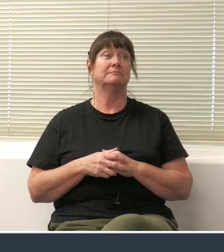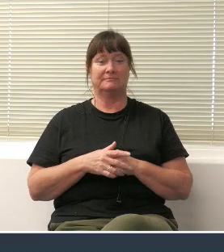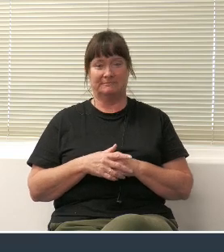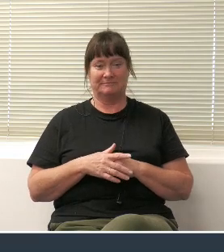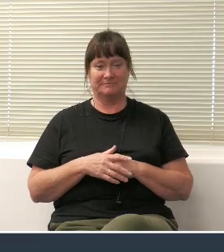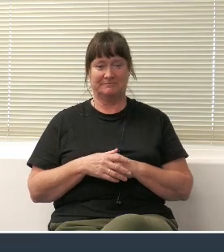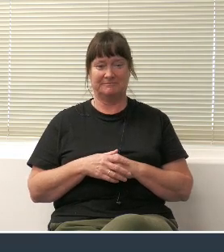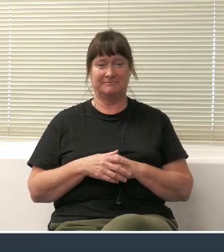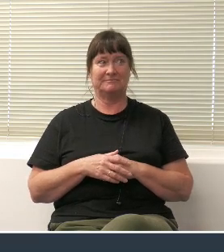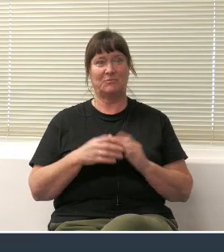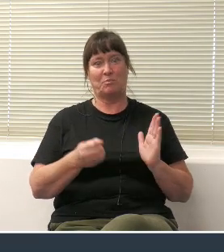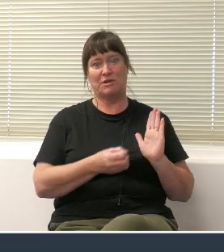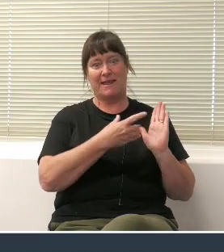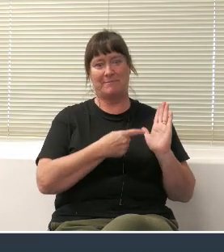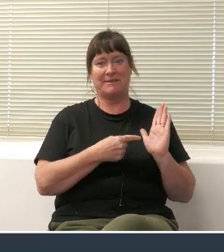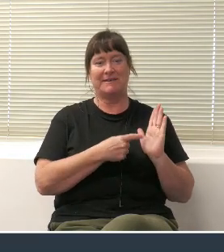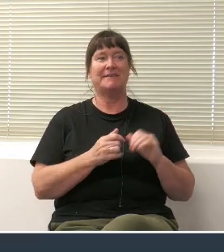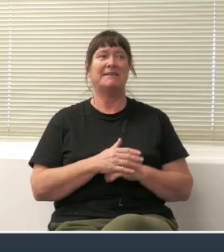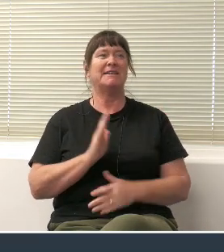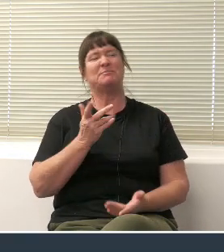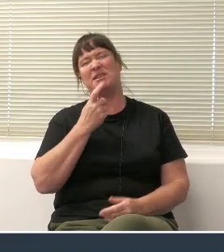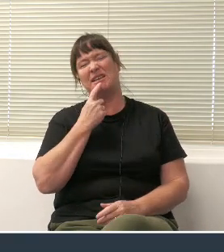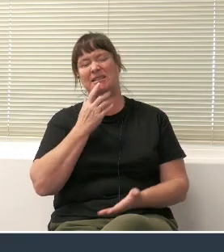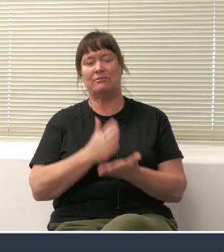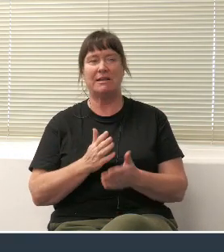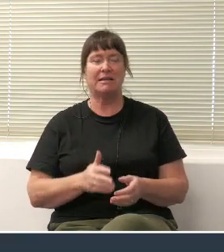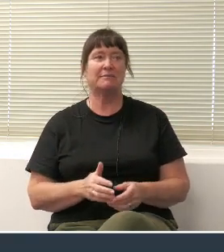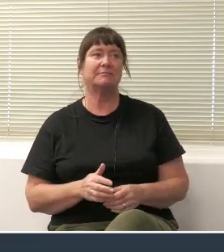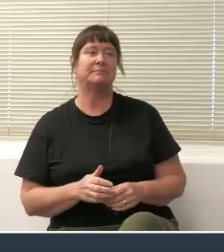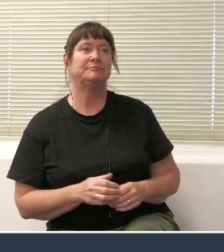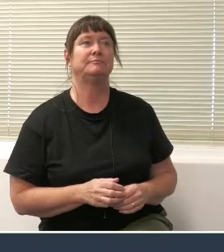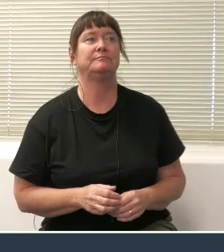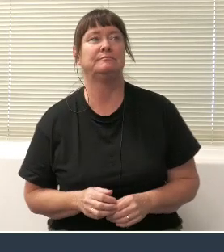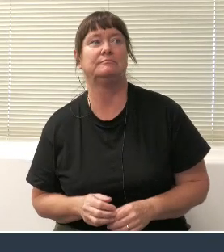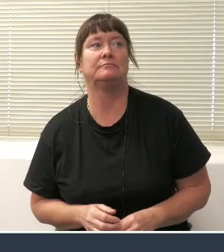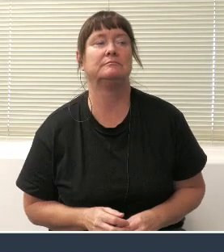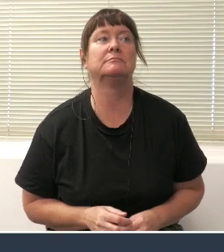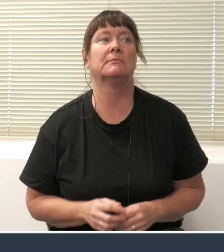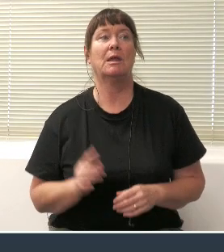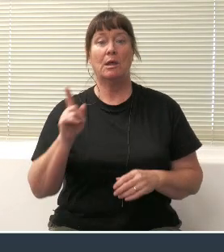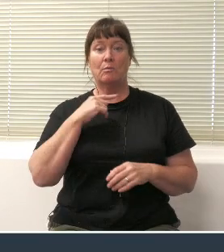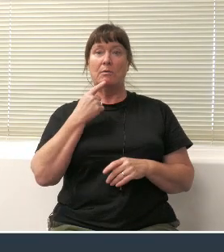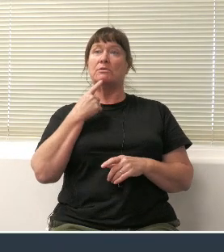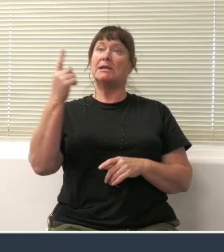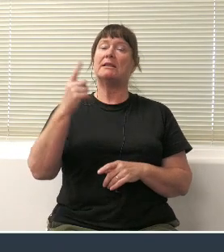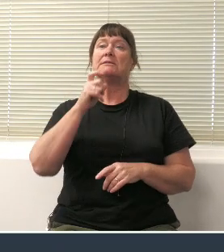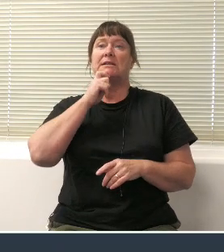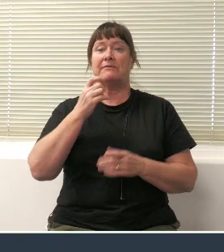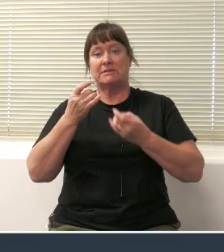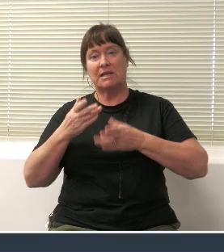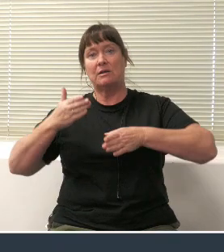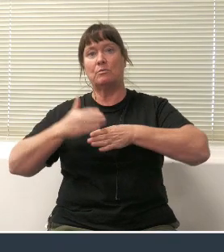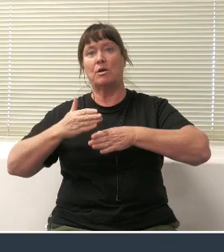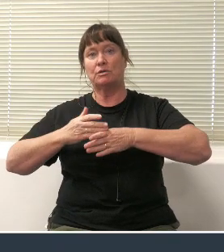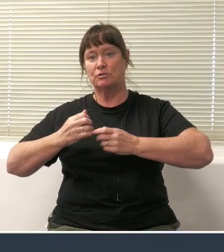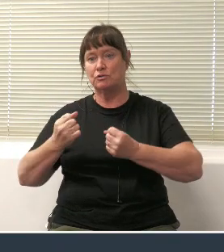up. Again, a pretty straightforward one, that we will direct officers to commence work to